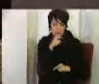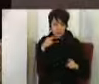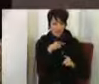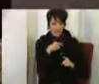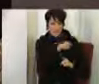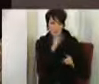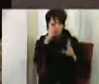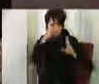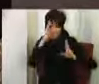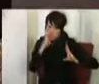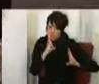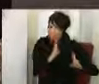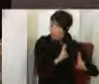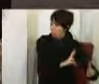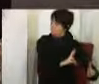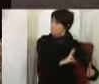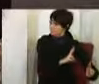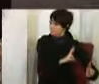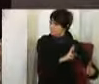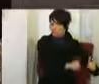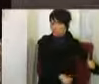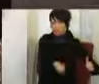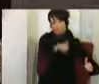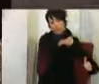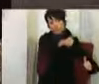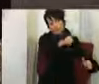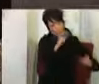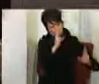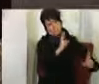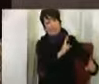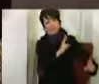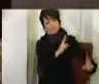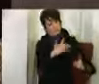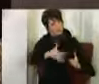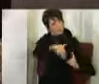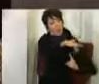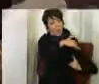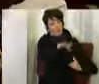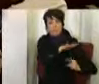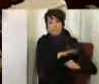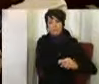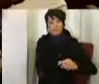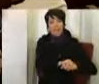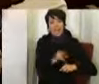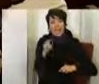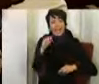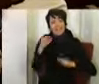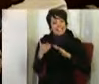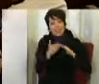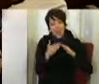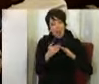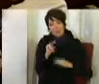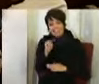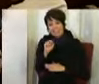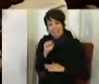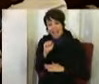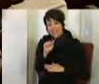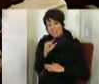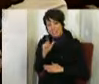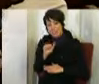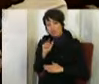and probably would have been very well respected by those who knew him and surrounded him. Now, Nazareth is a tiny little place. It's a village. And